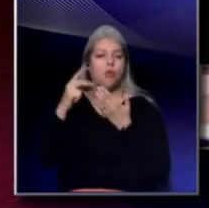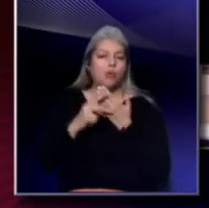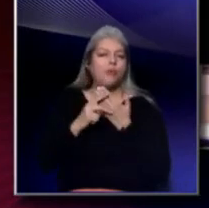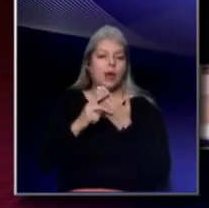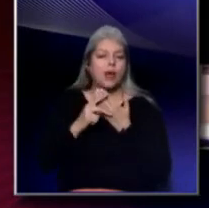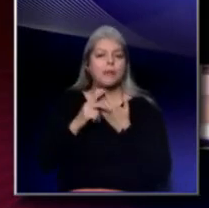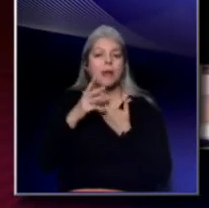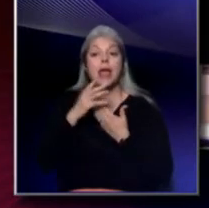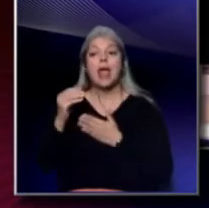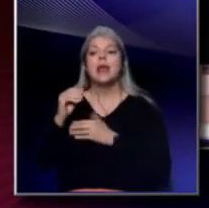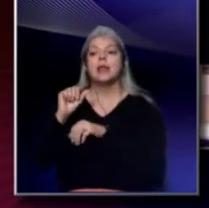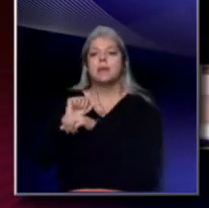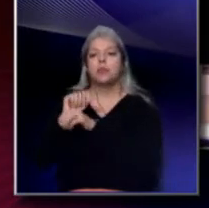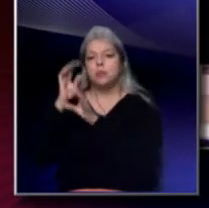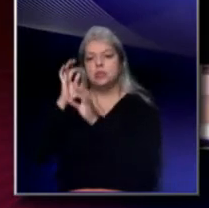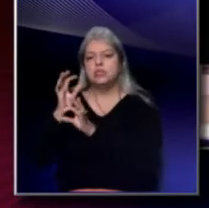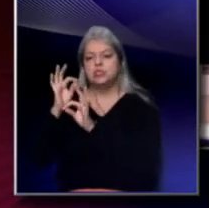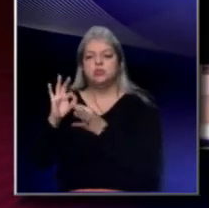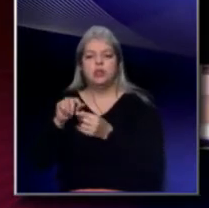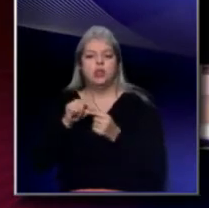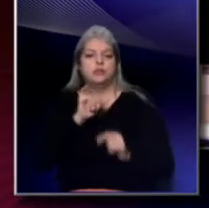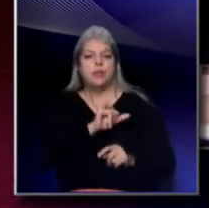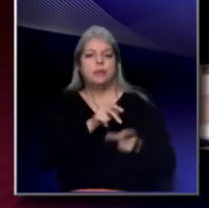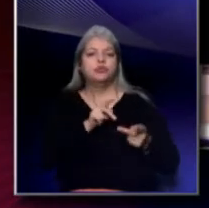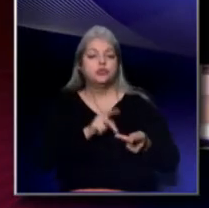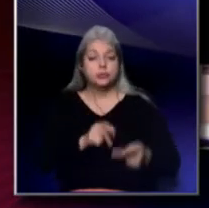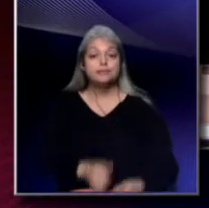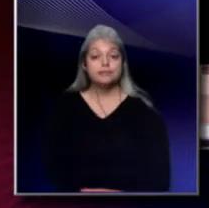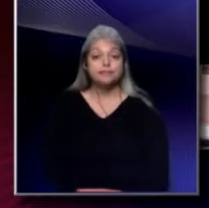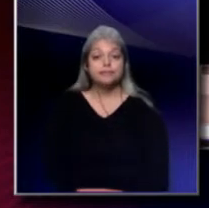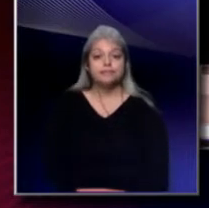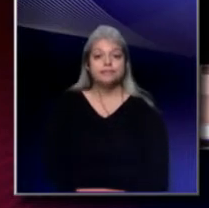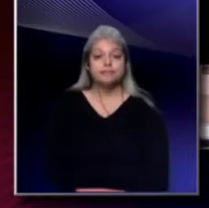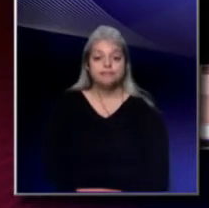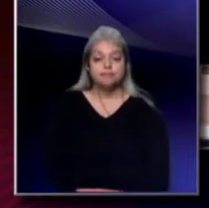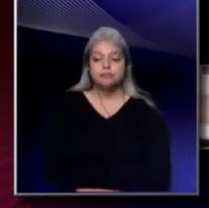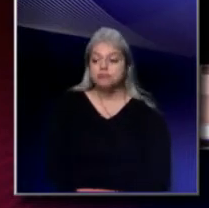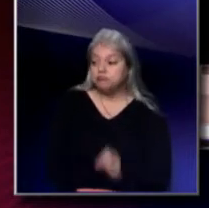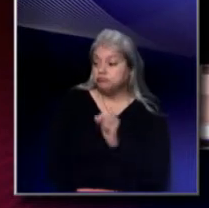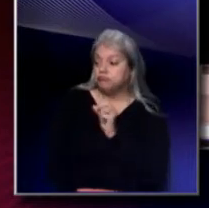And employment decisions related thereto. Okay.